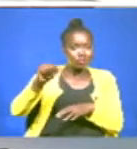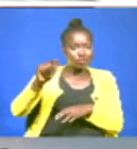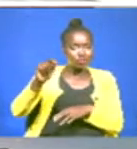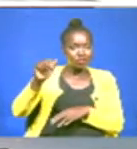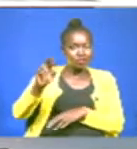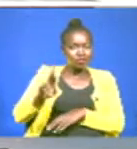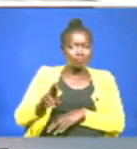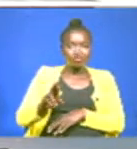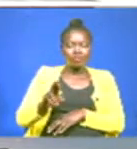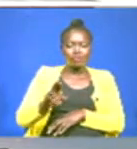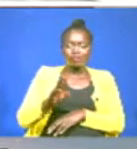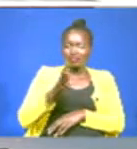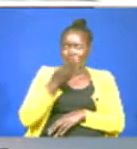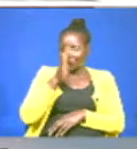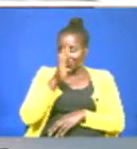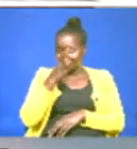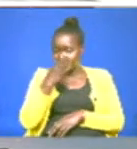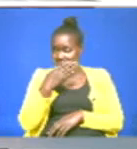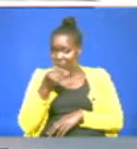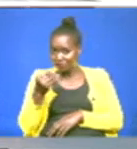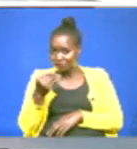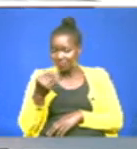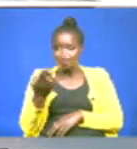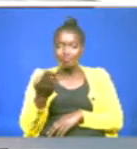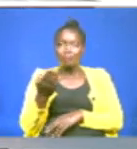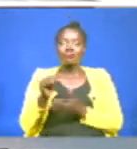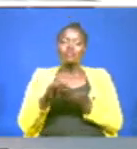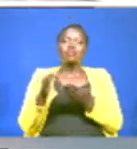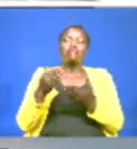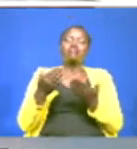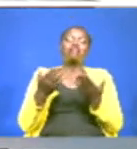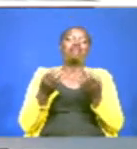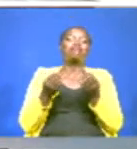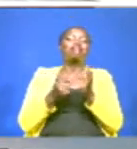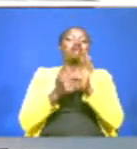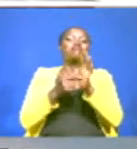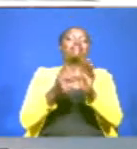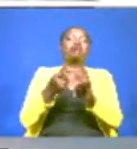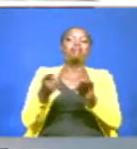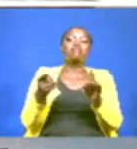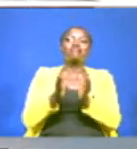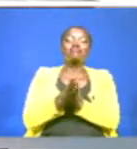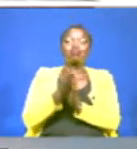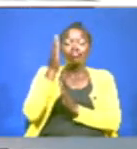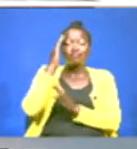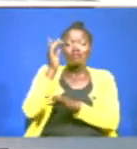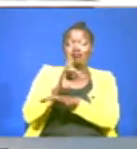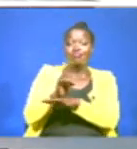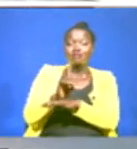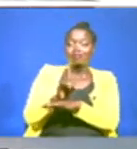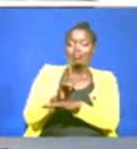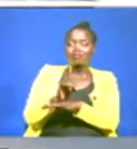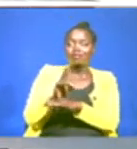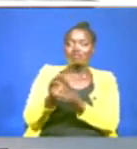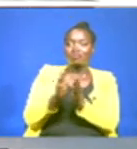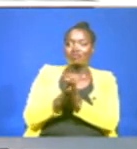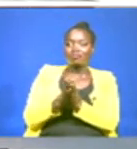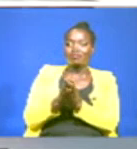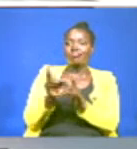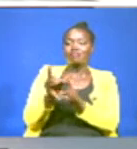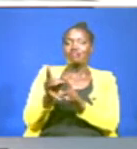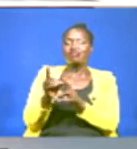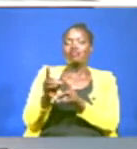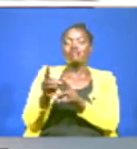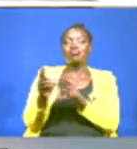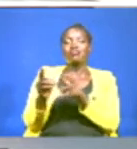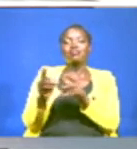are not sure because the men's World Cup is usually more hyped, but we will get to know when 20th July comes, because